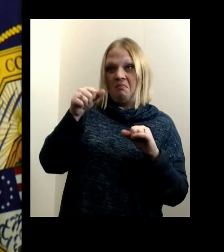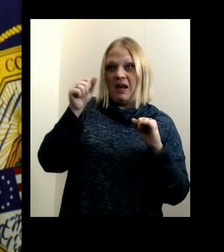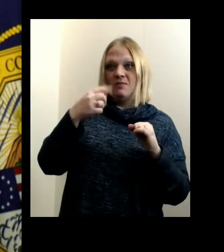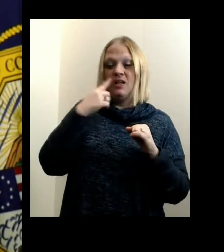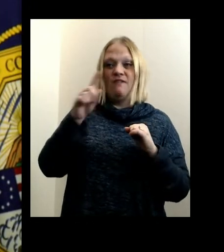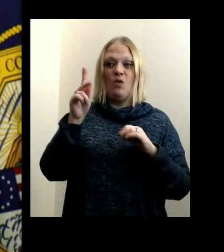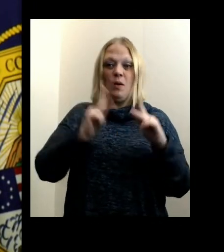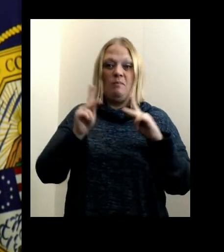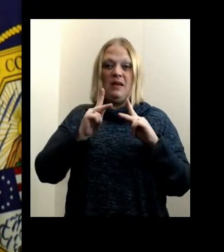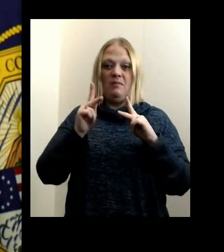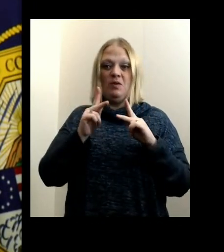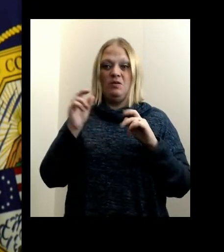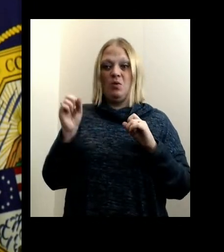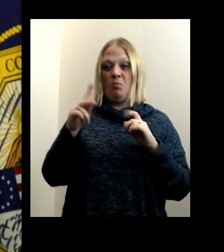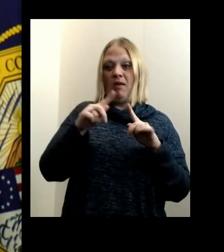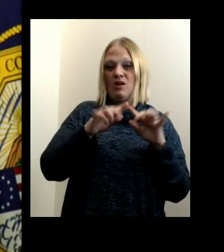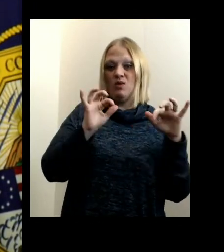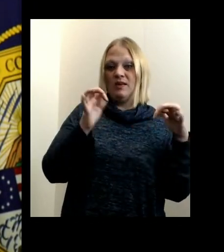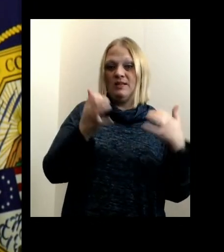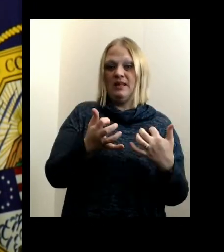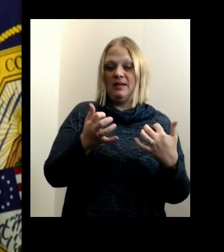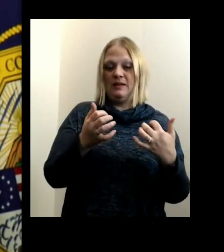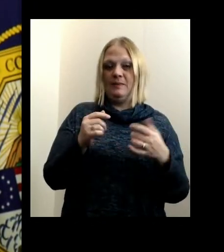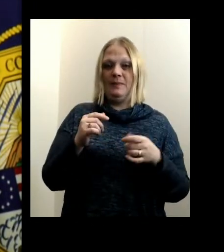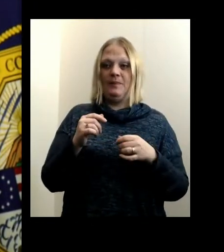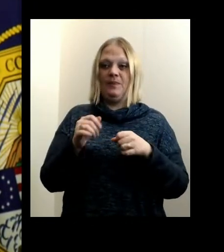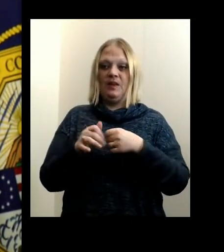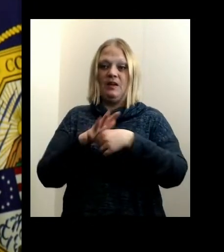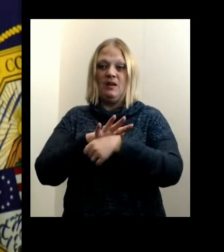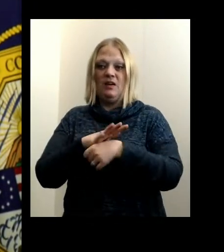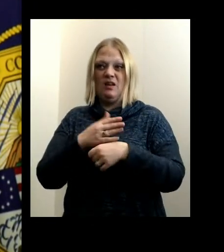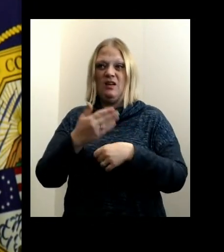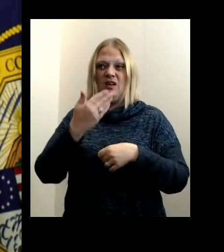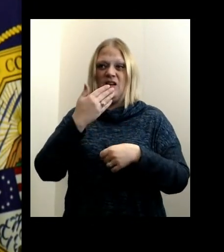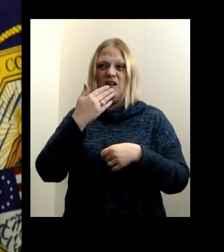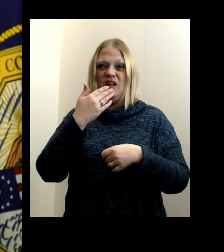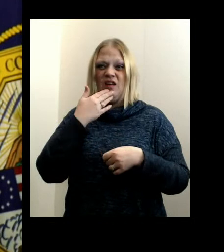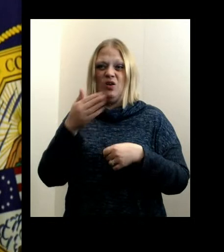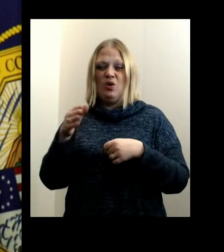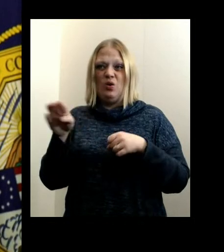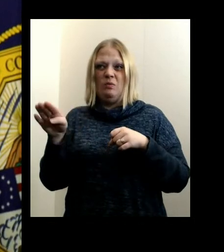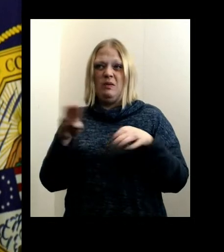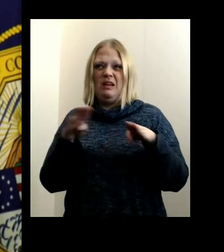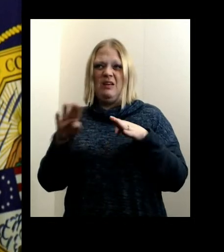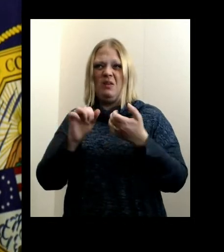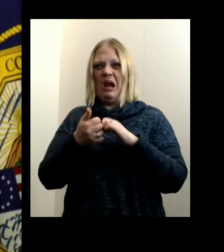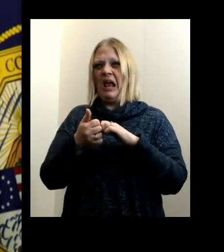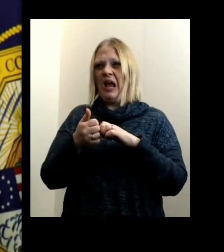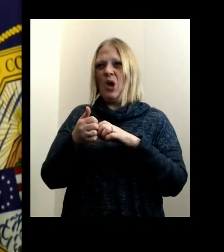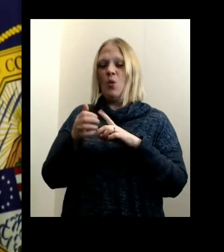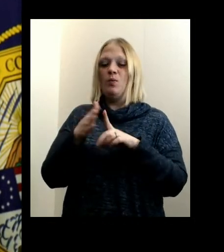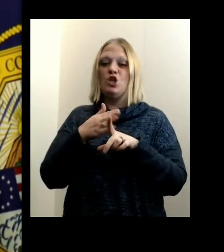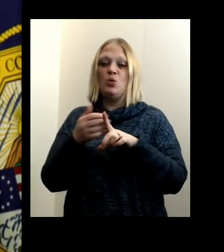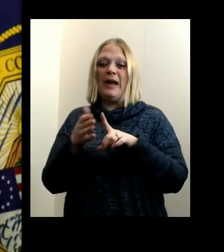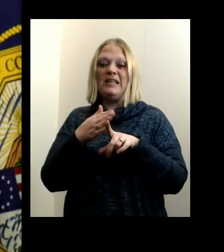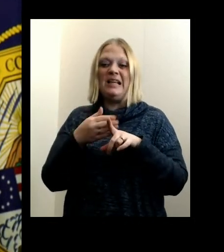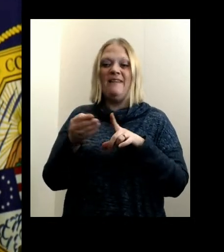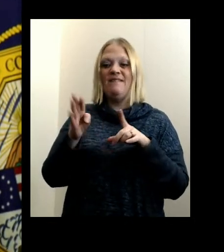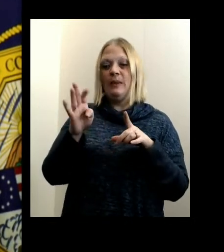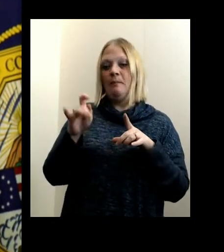game? And as COVID good behavior incentives go, how persuasive do you believe the Bills